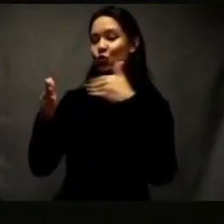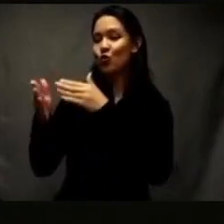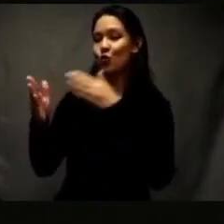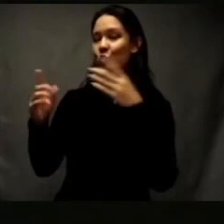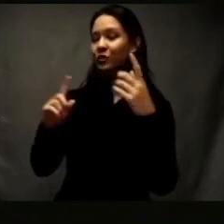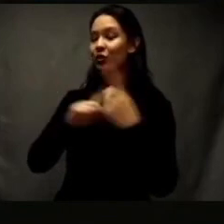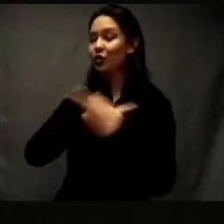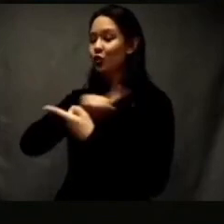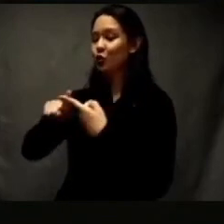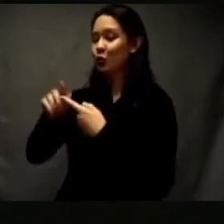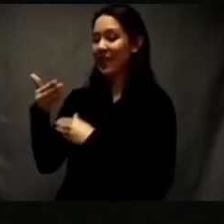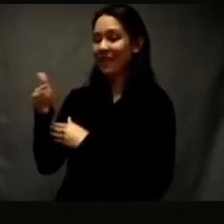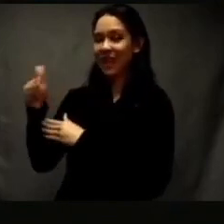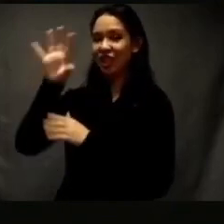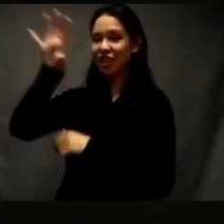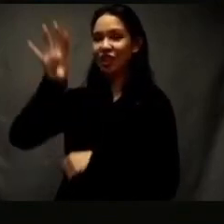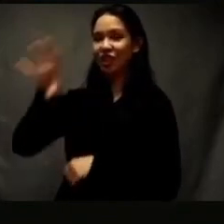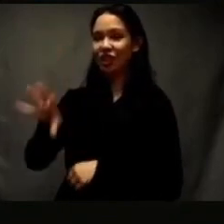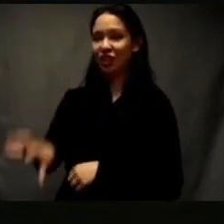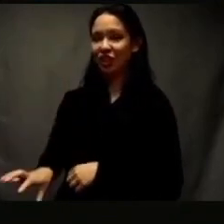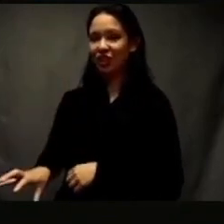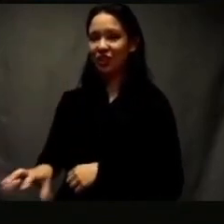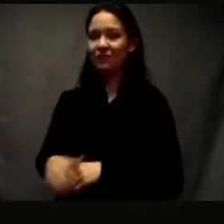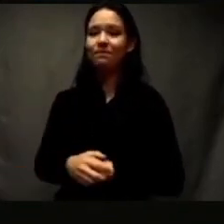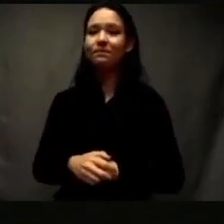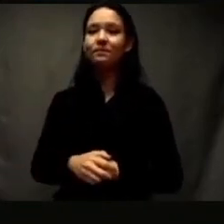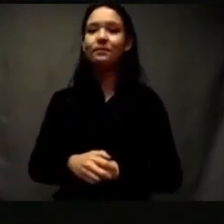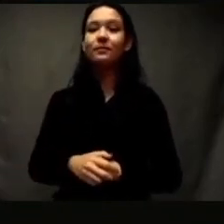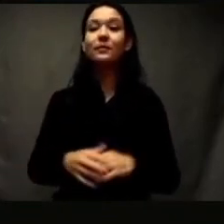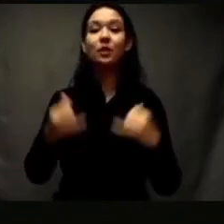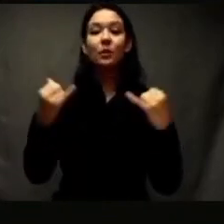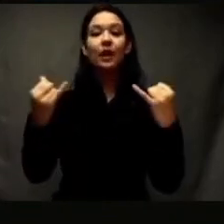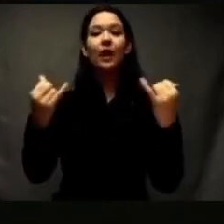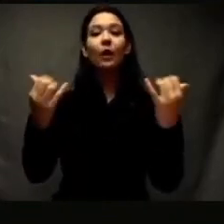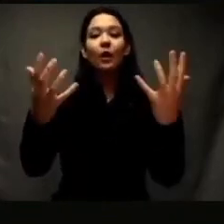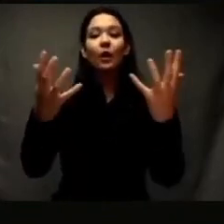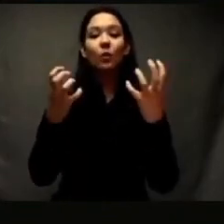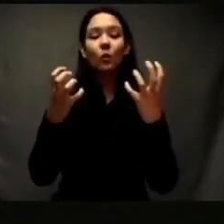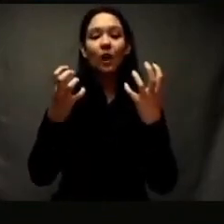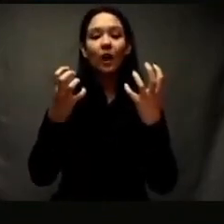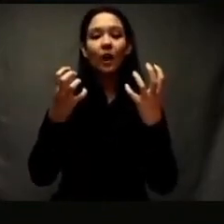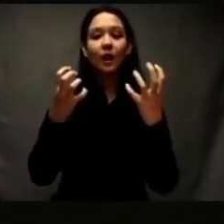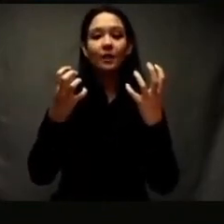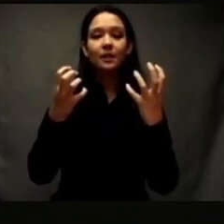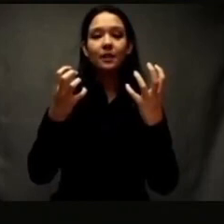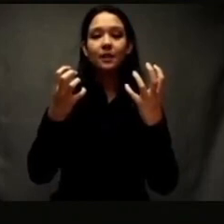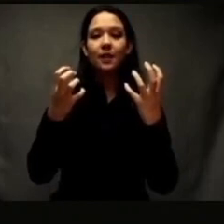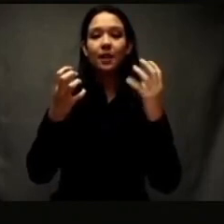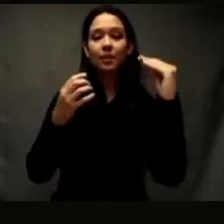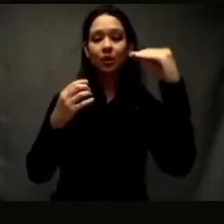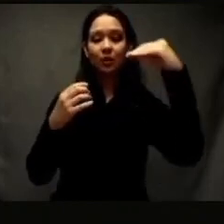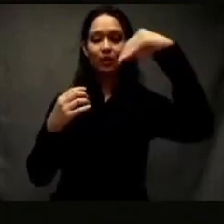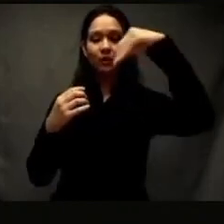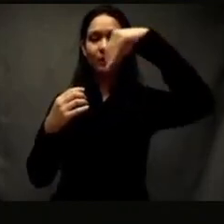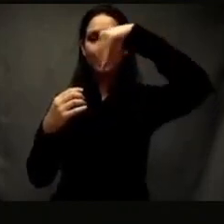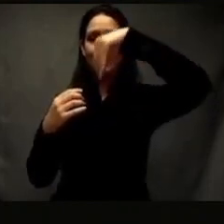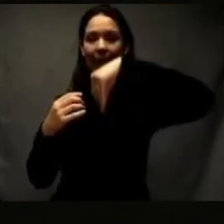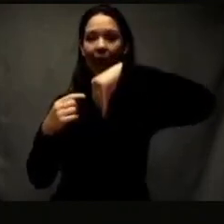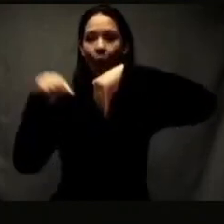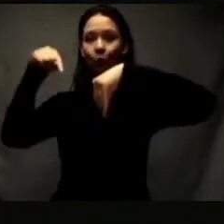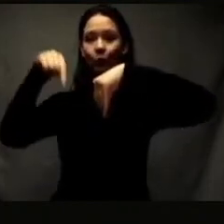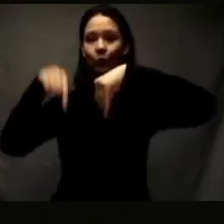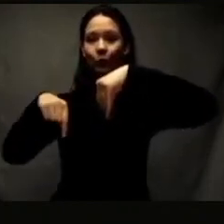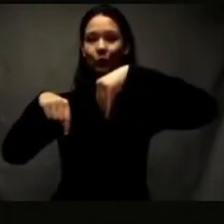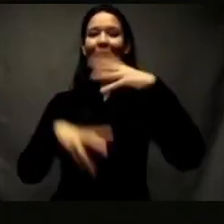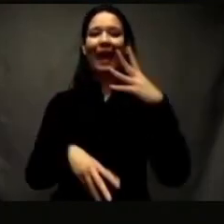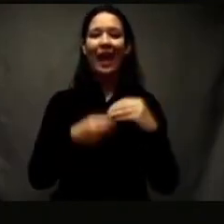Okay, so now I want shark to be able to move down. So I'm going to drag another